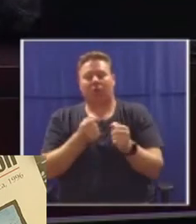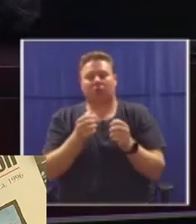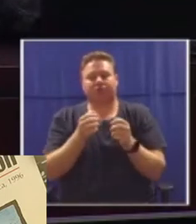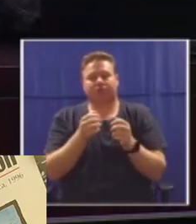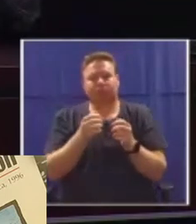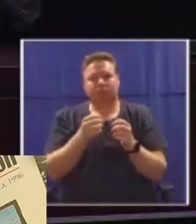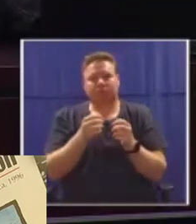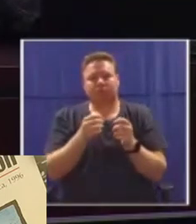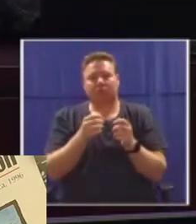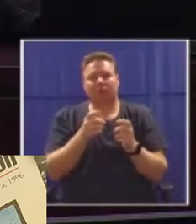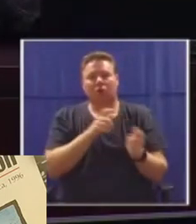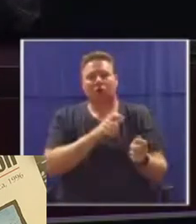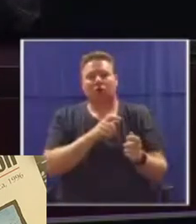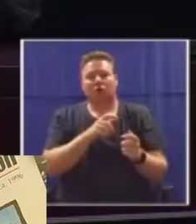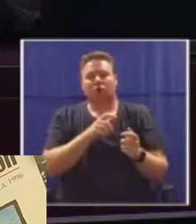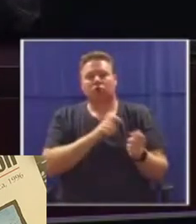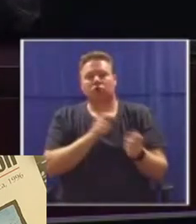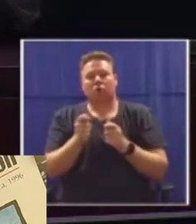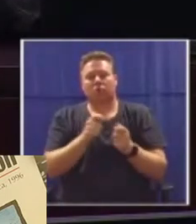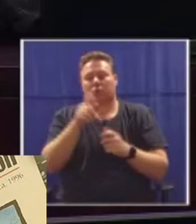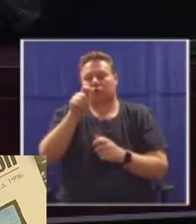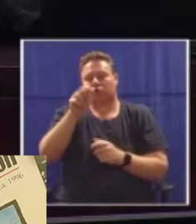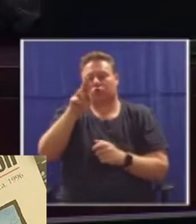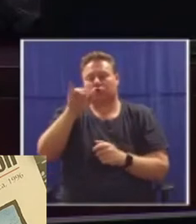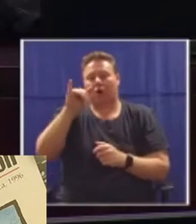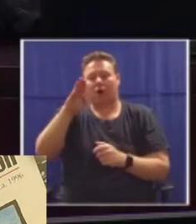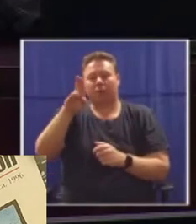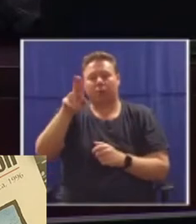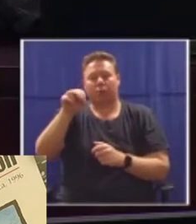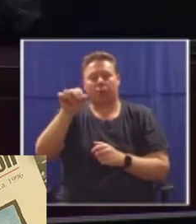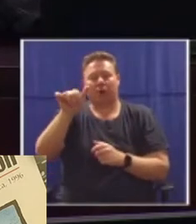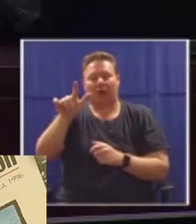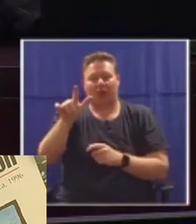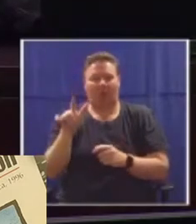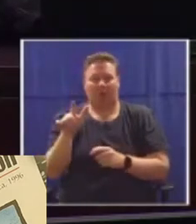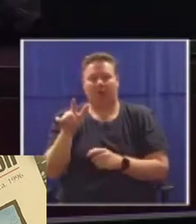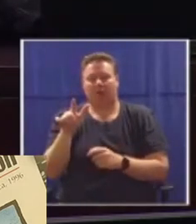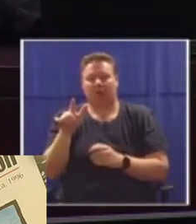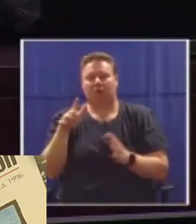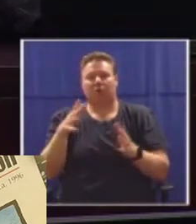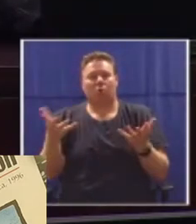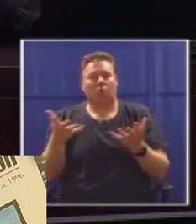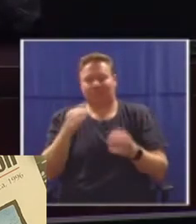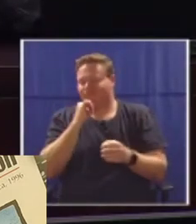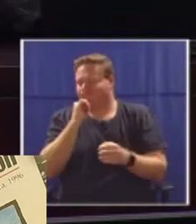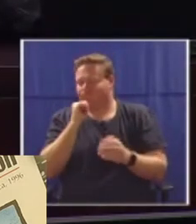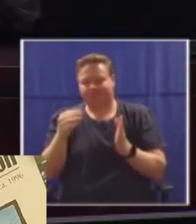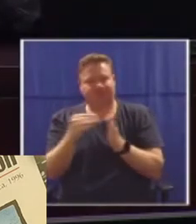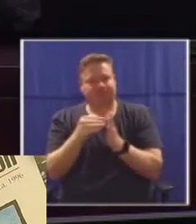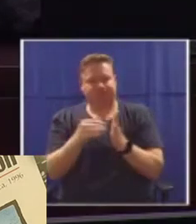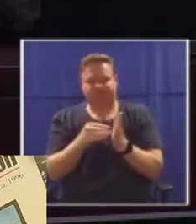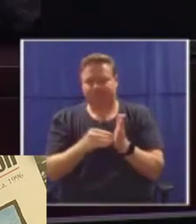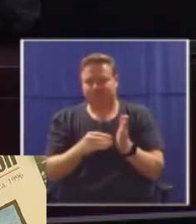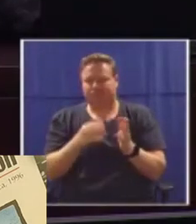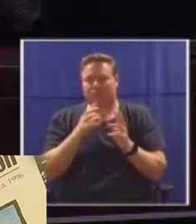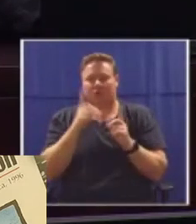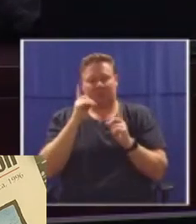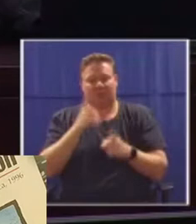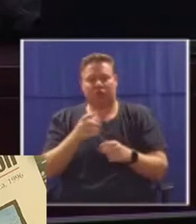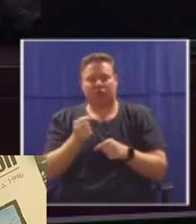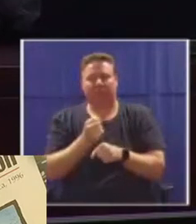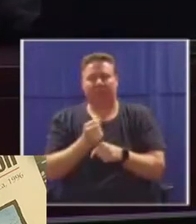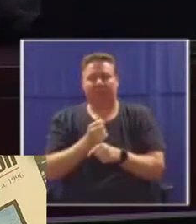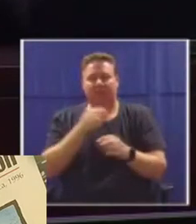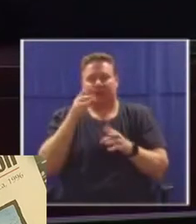take appropriate steps in cases where its rulings are not implemented or effected timelessly,